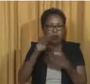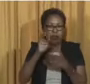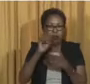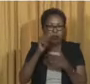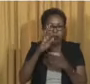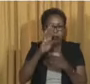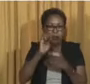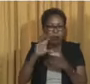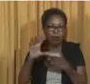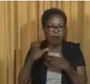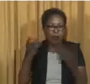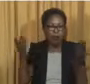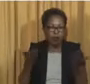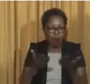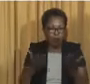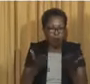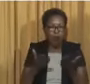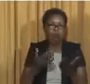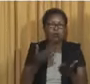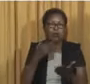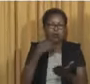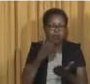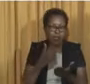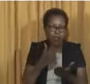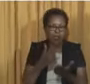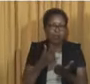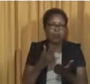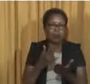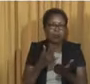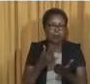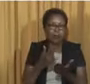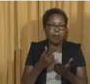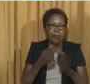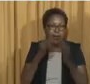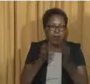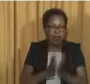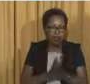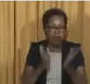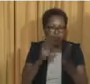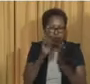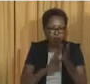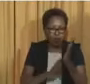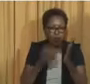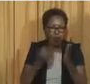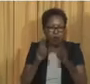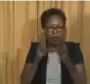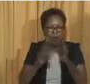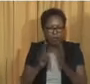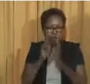I quote, "In light of the foregoing, we hold that the once general rules of international law in Article